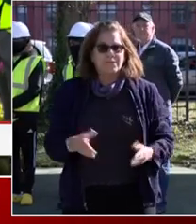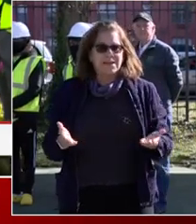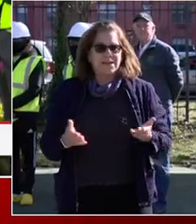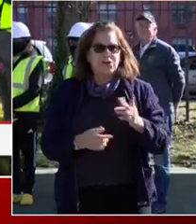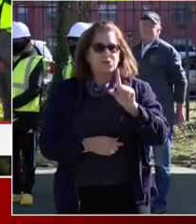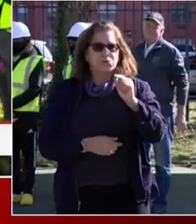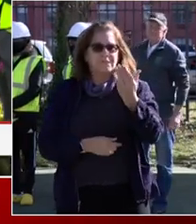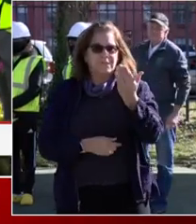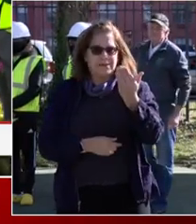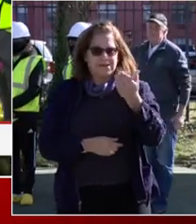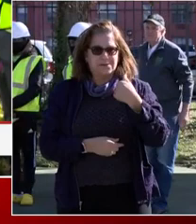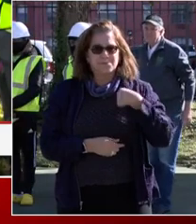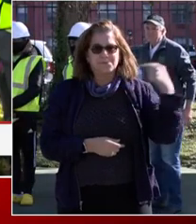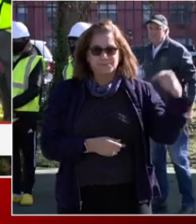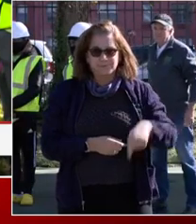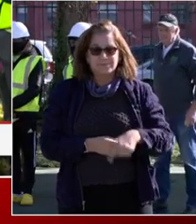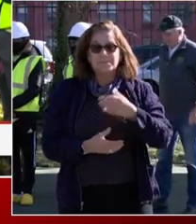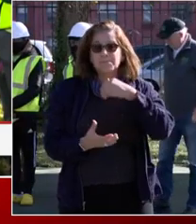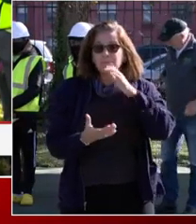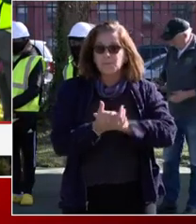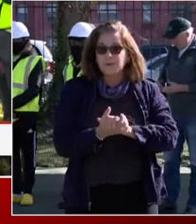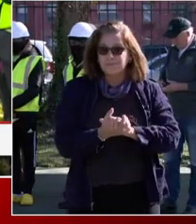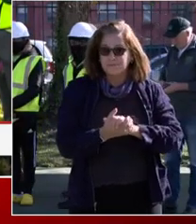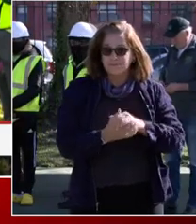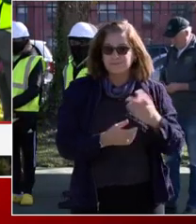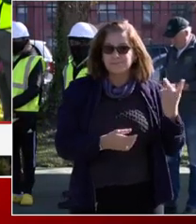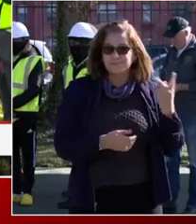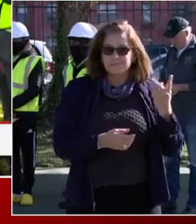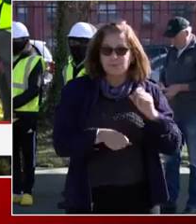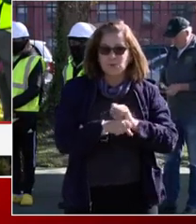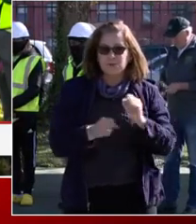where my wife work is actually.